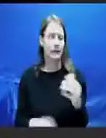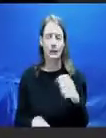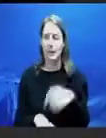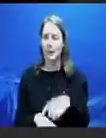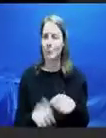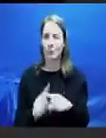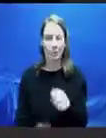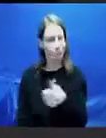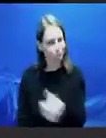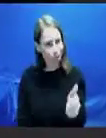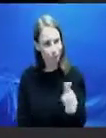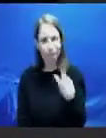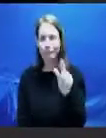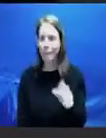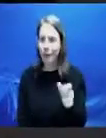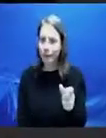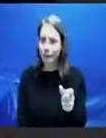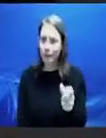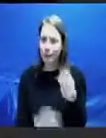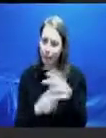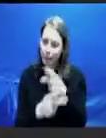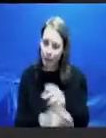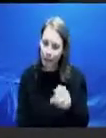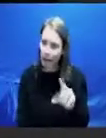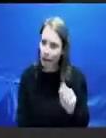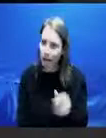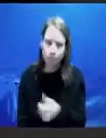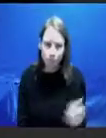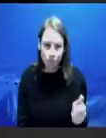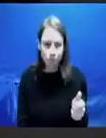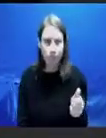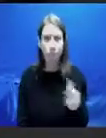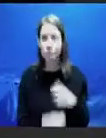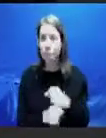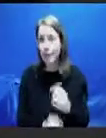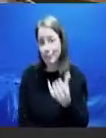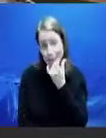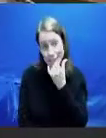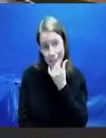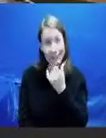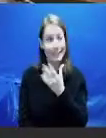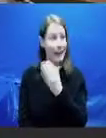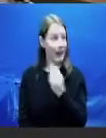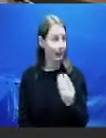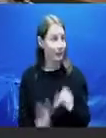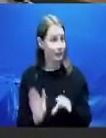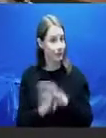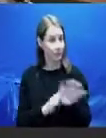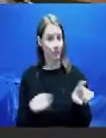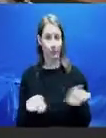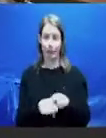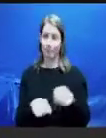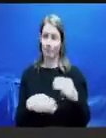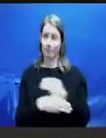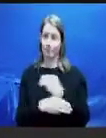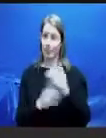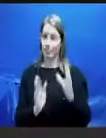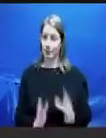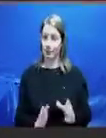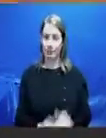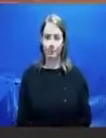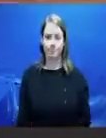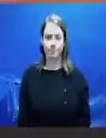with it, and make mistakes with it, and grow, you know, as mathematicians. Cynthia Corey is the principal of